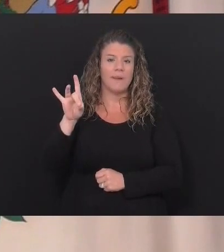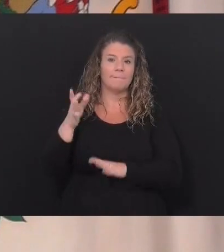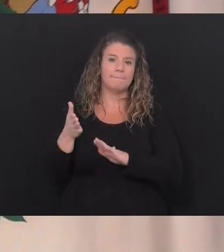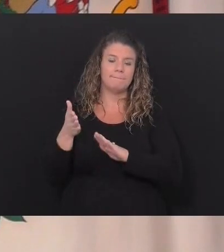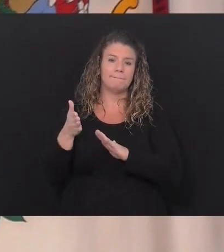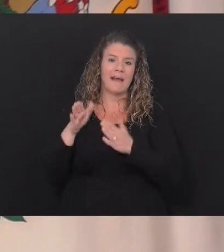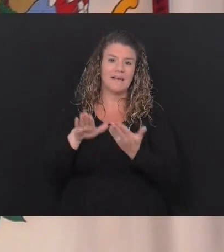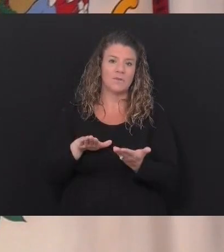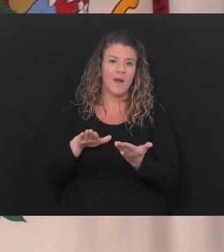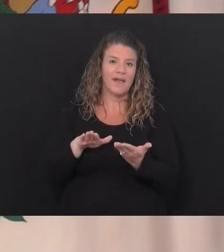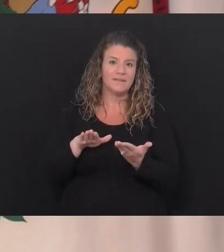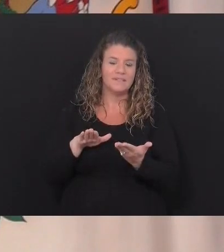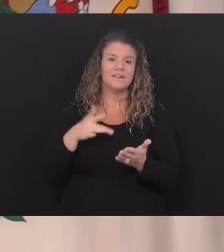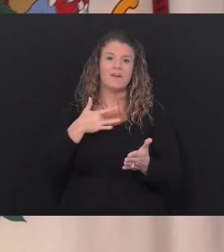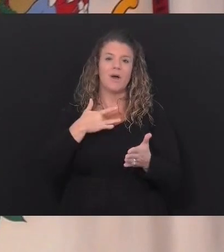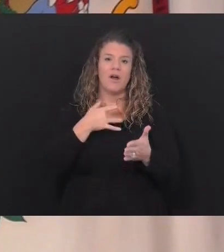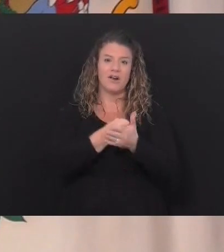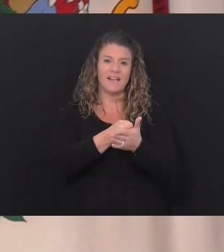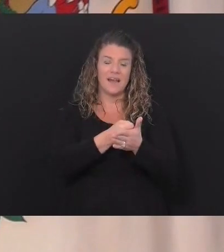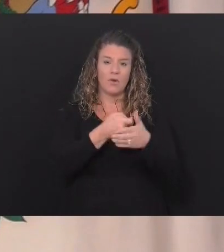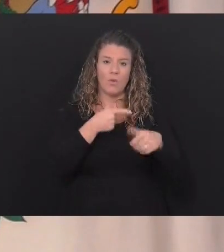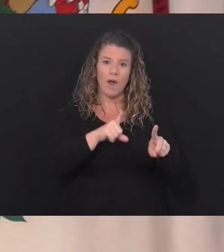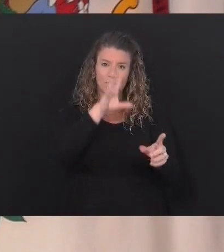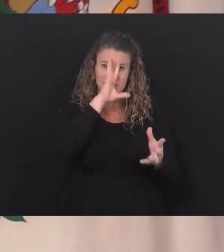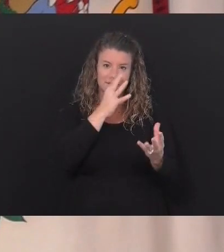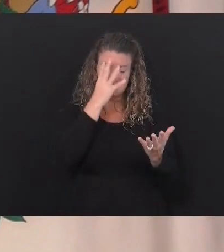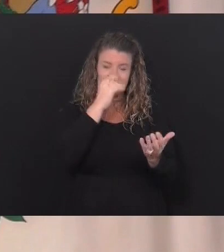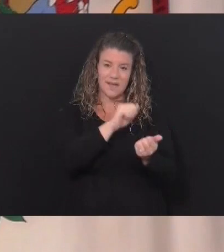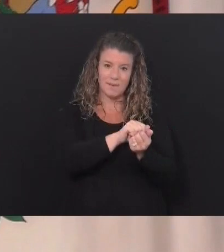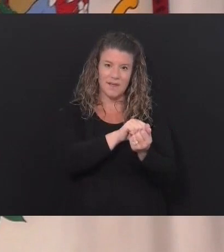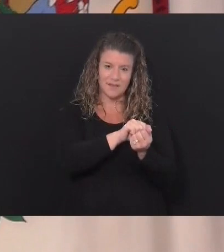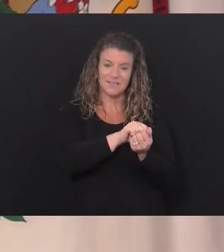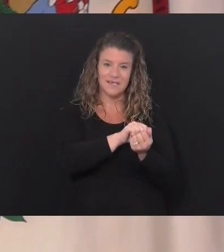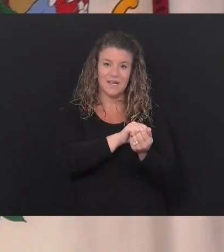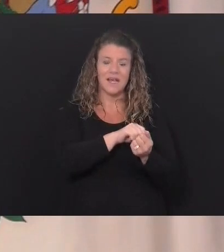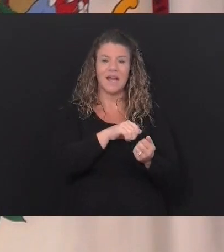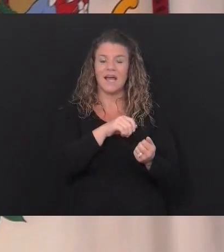away from a massive heart attack in his sleep. And Jeff,